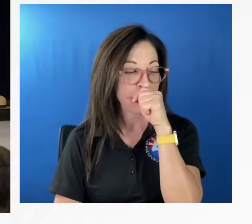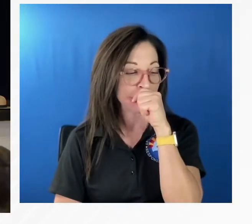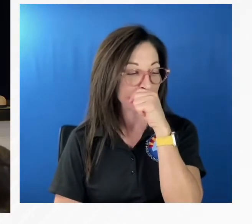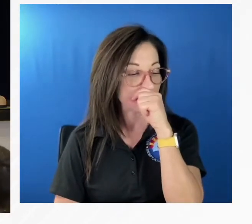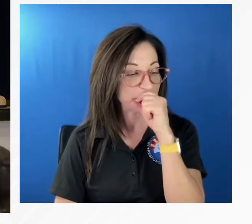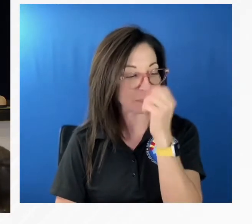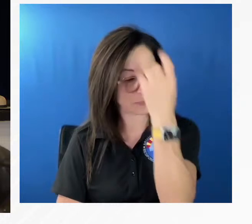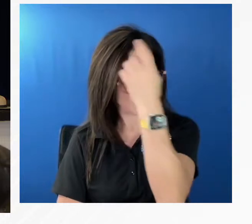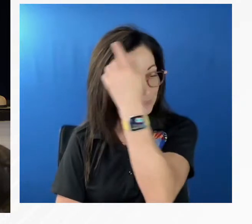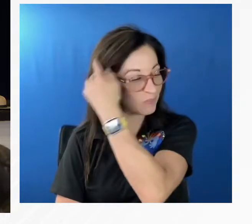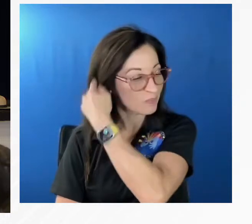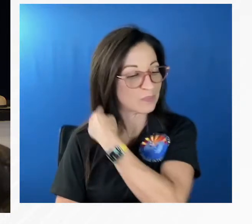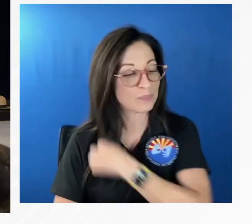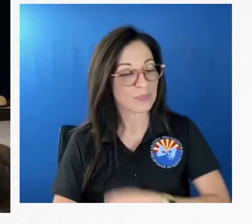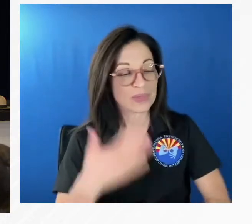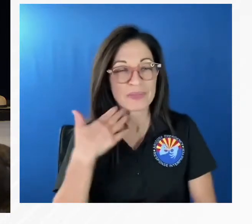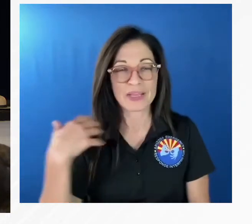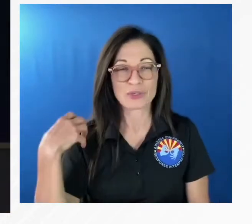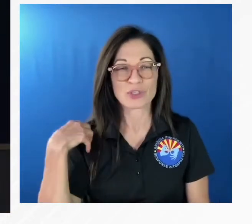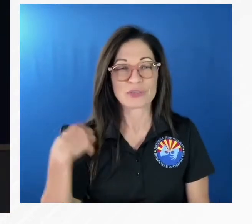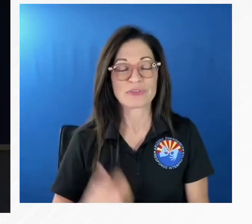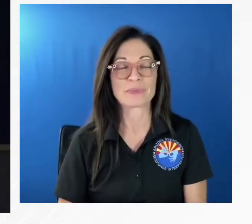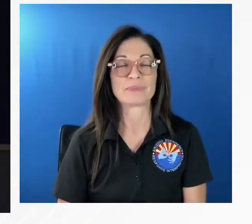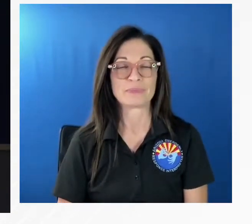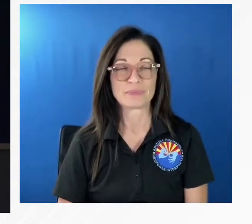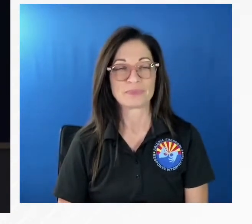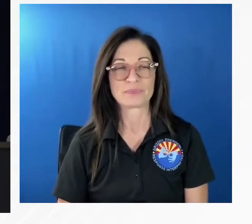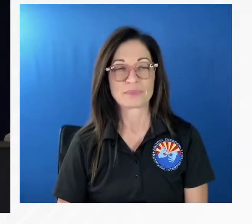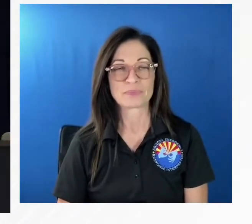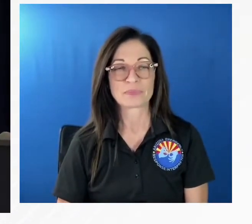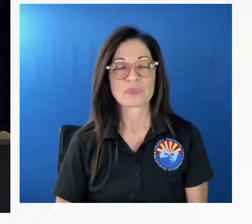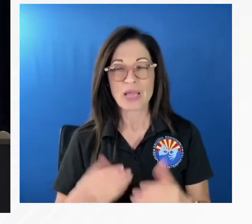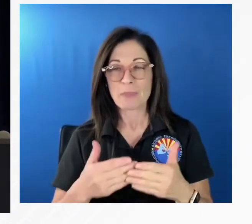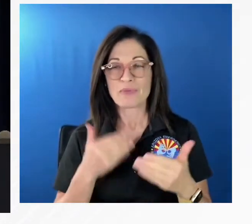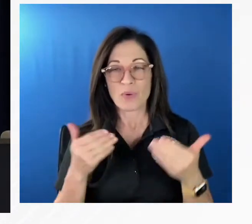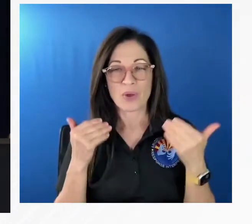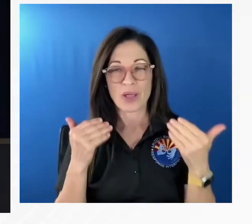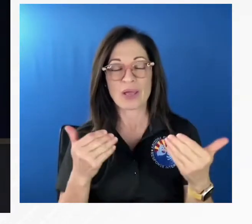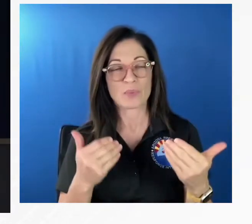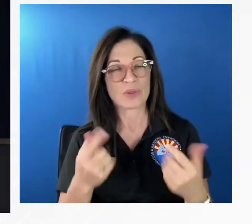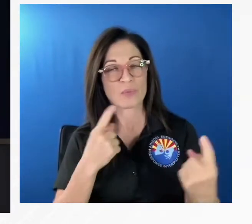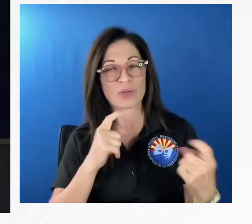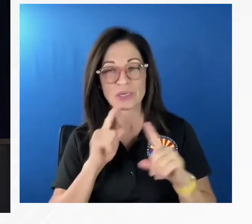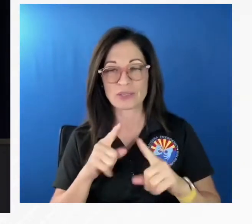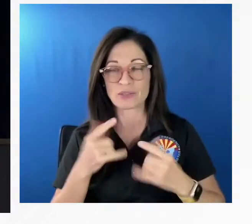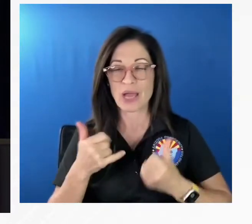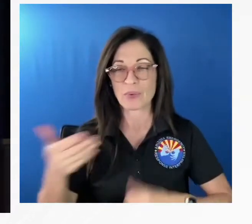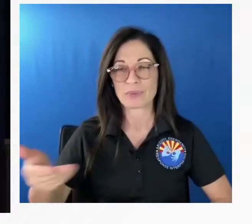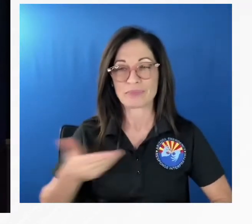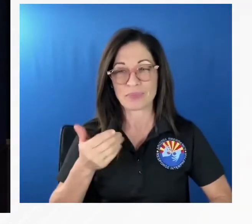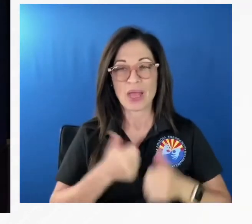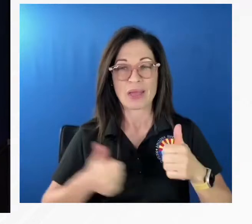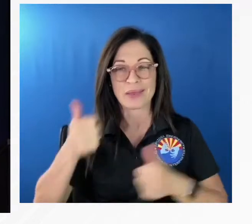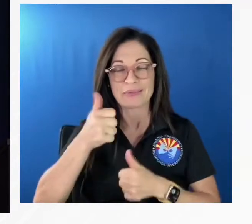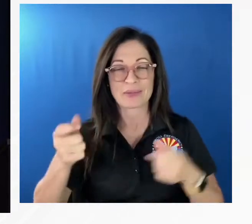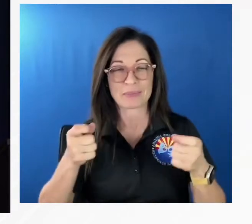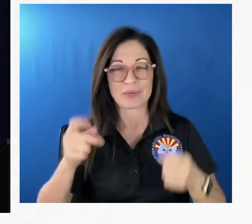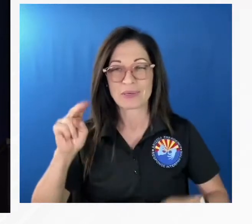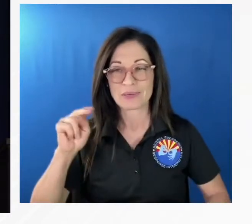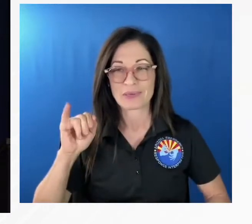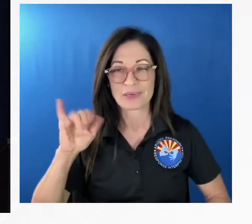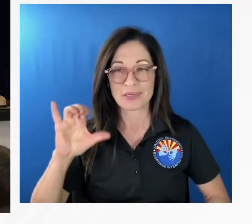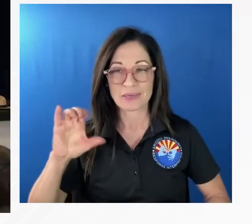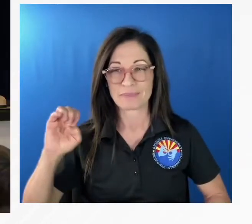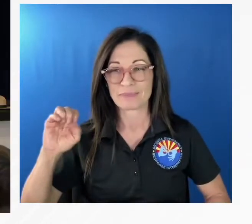Thank you for that, Chief. All right, before we move into our question and answer section, I'd like to bring up our Incident Commander, Nick Elmquist, for some closing